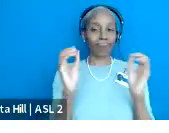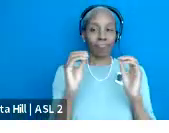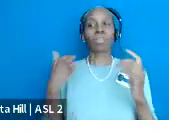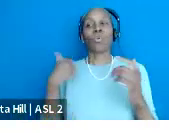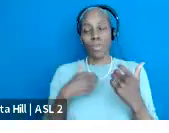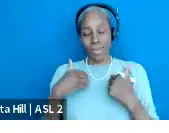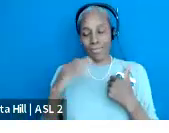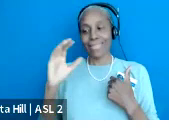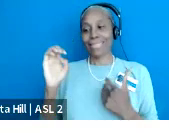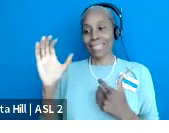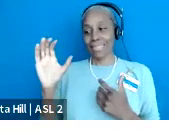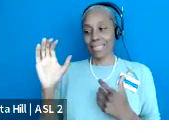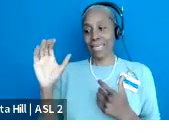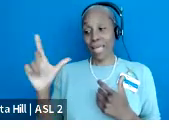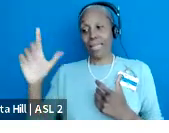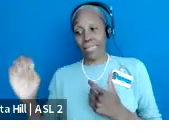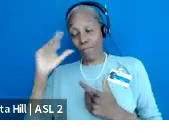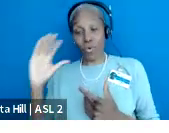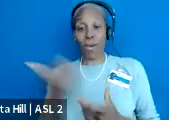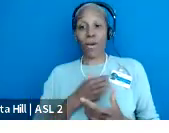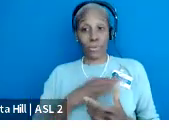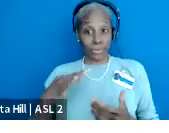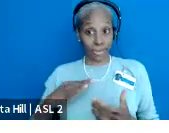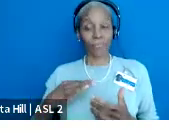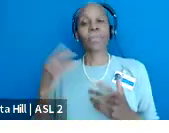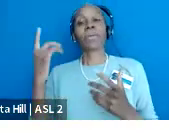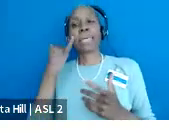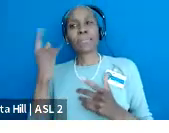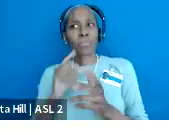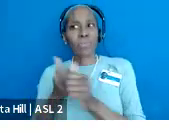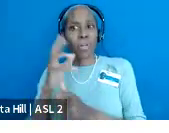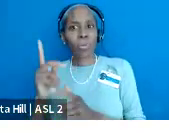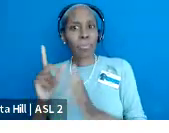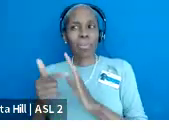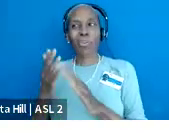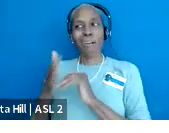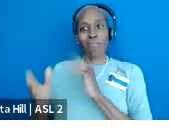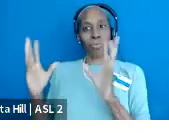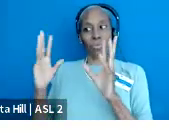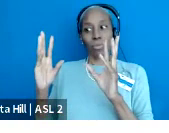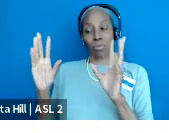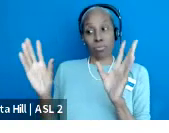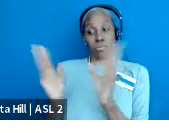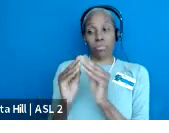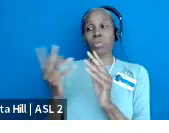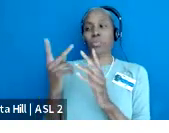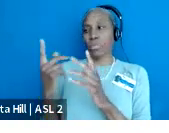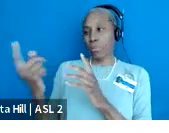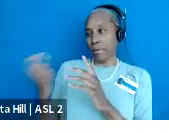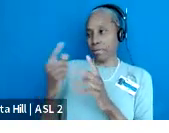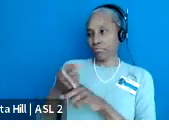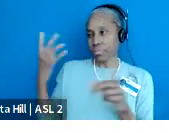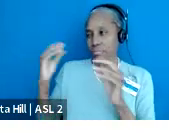CLE accreditation for our own staff, but maybe someone could follow up with us offline and we could just get a little bit more context about the question